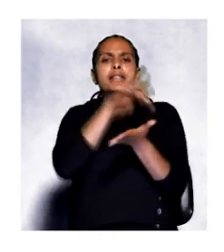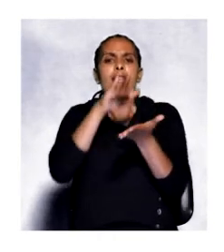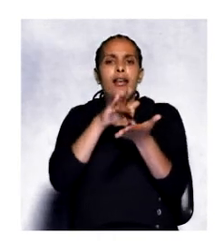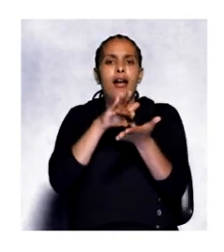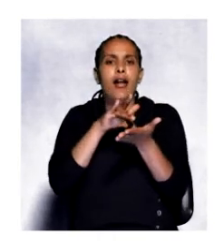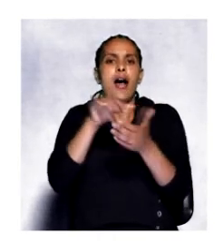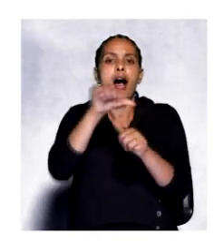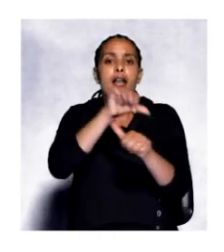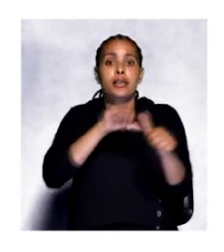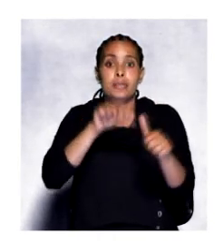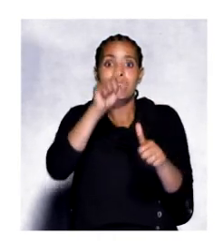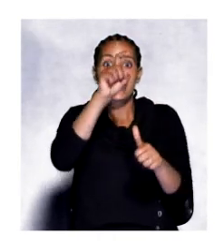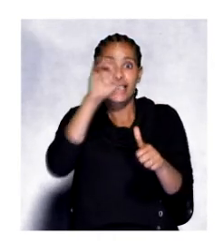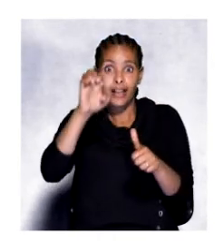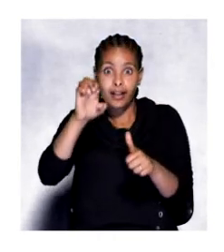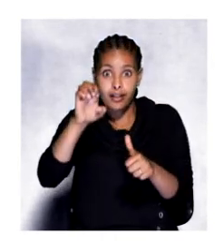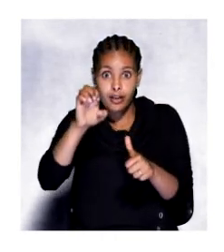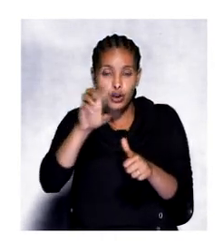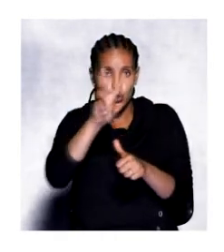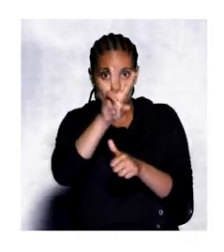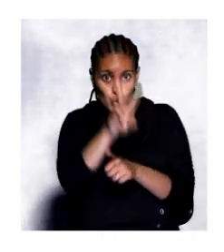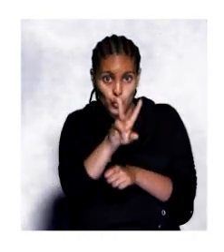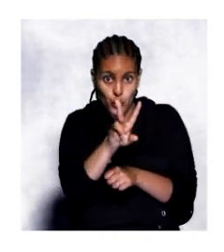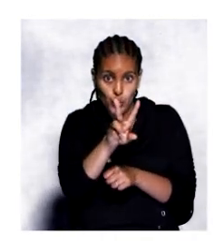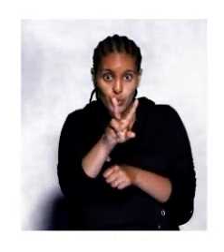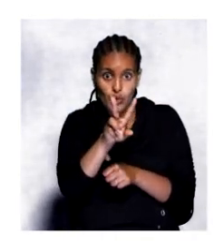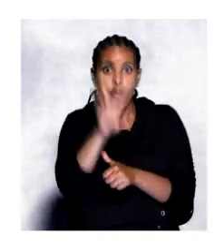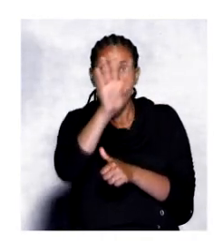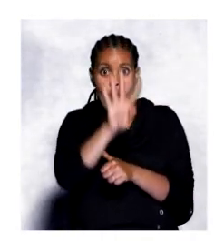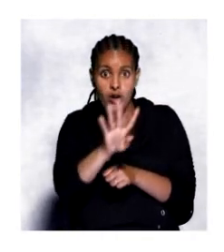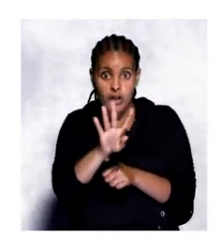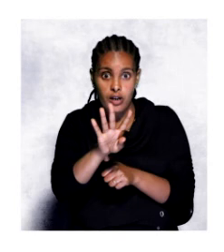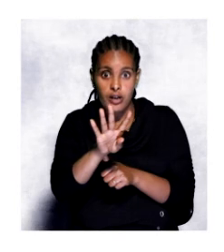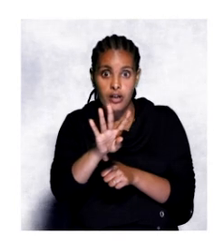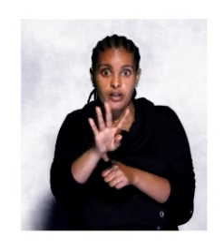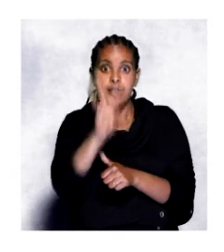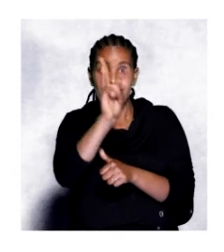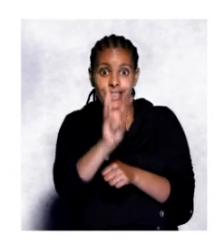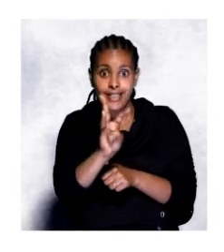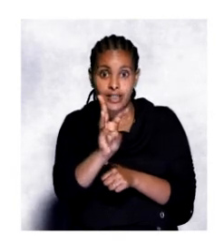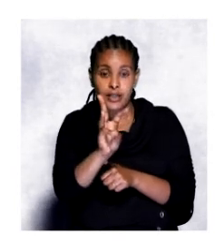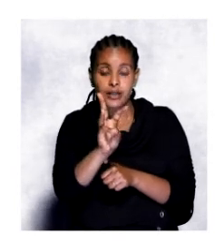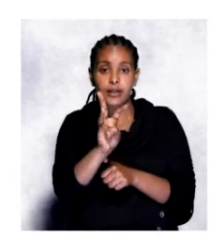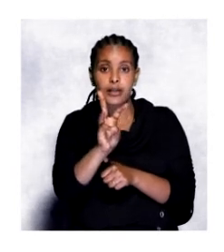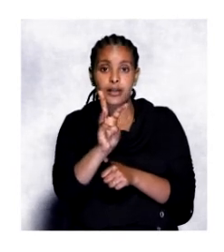central atom, xenon? 2, 4, 6,